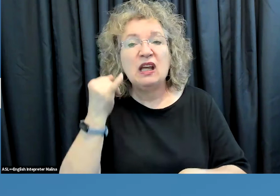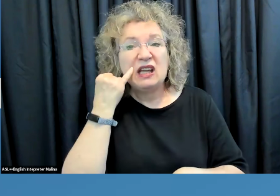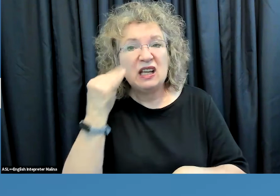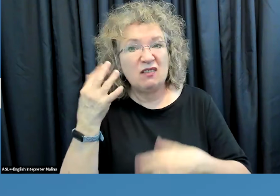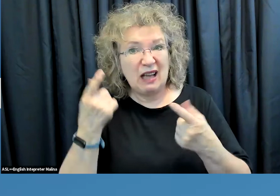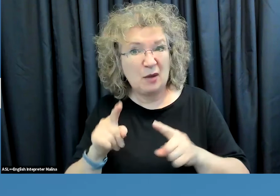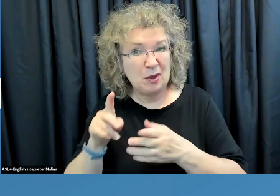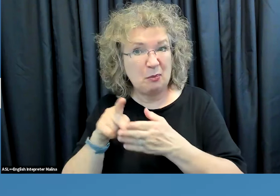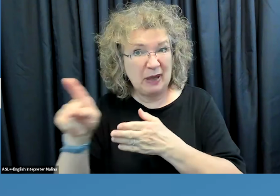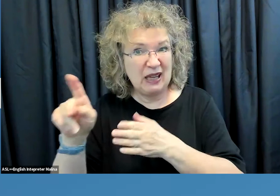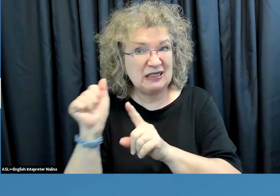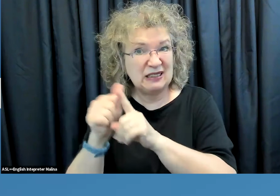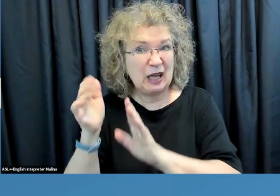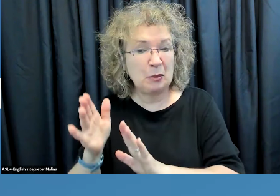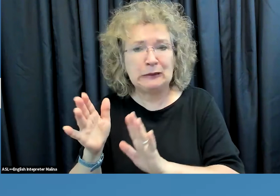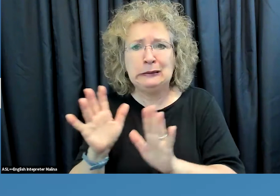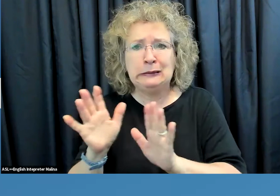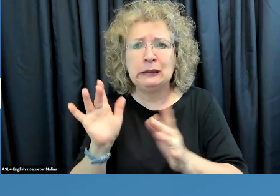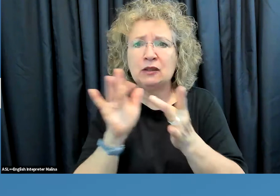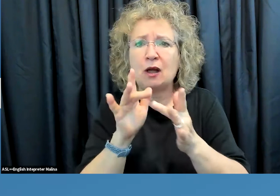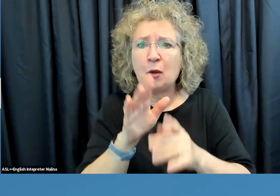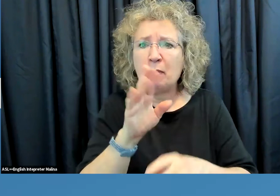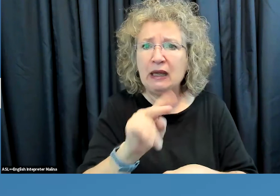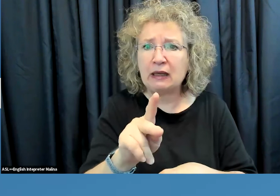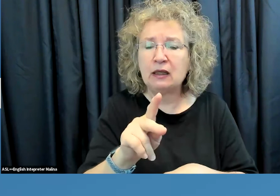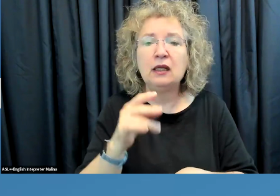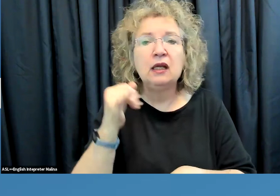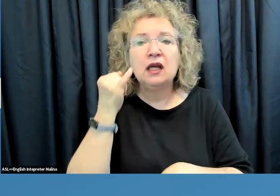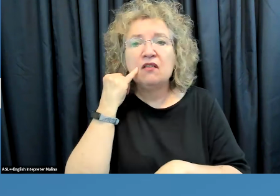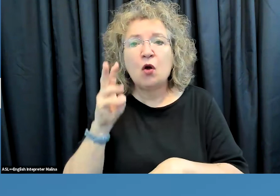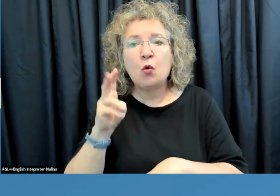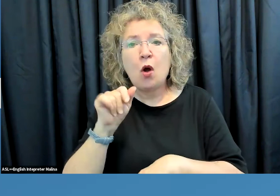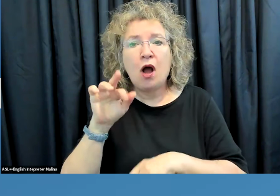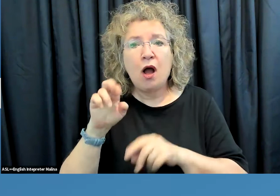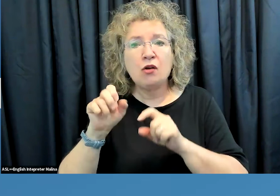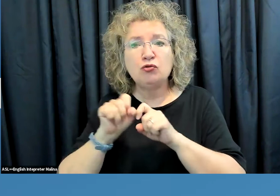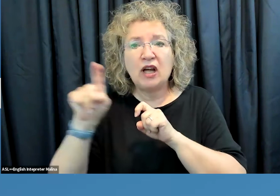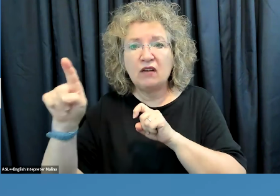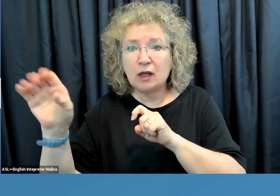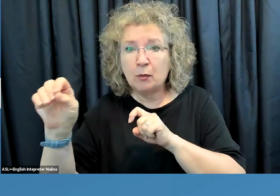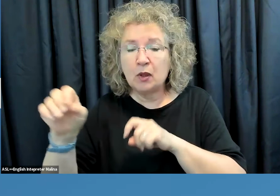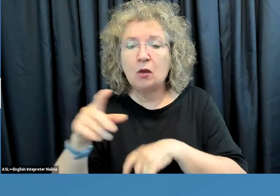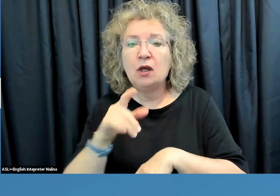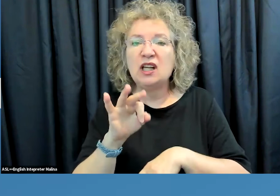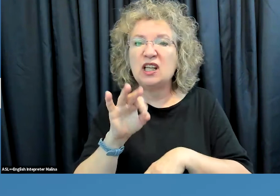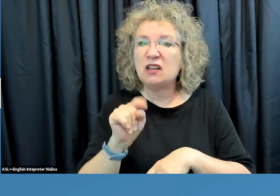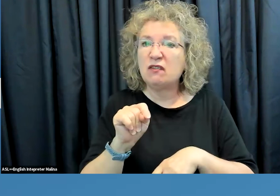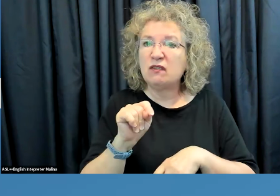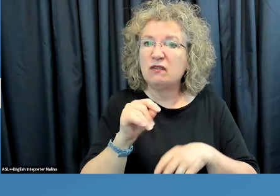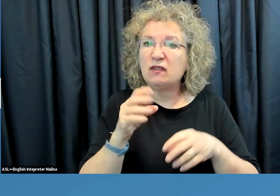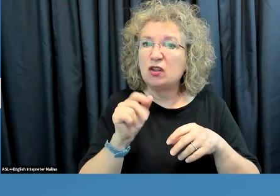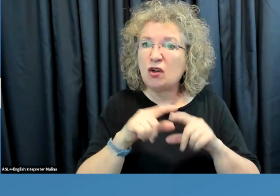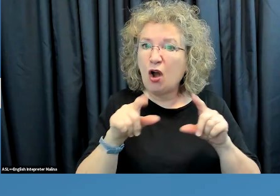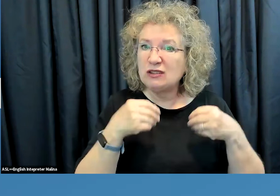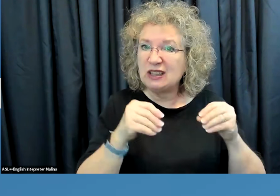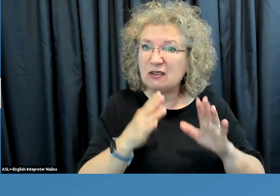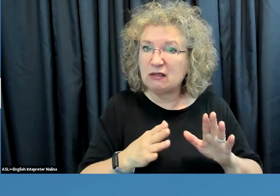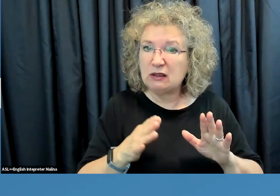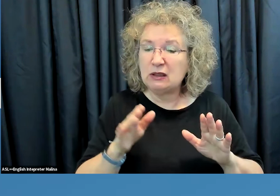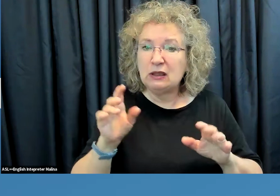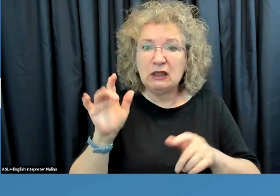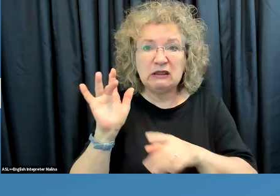scammer, contact your bank, or if it was a wire transfer company or gift card vendor, and ask them to stop